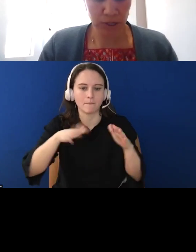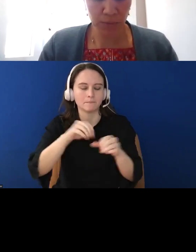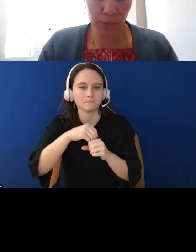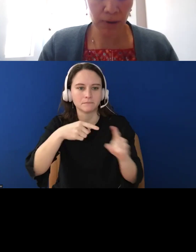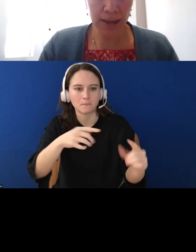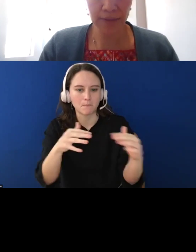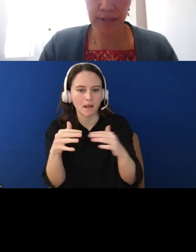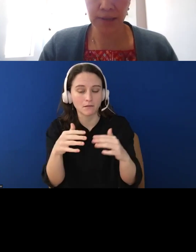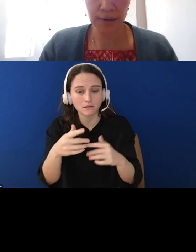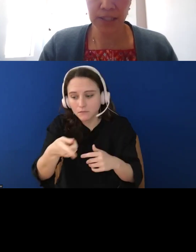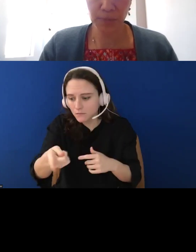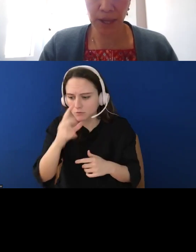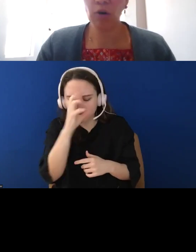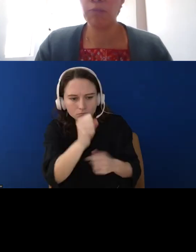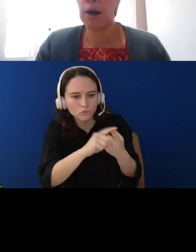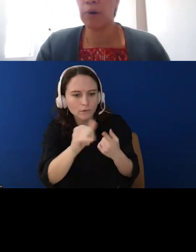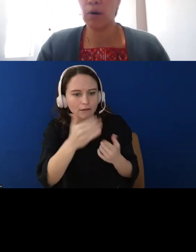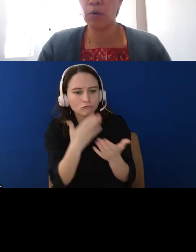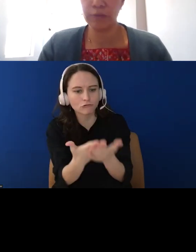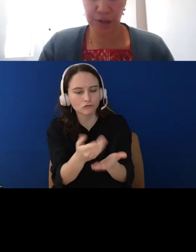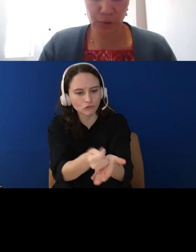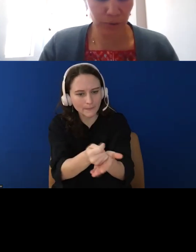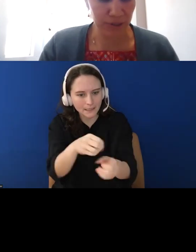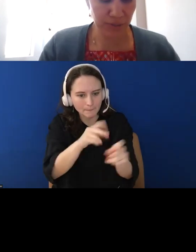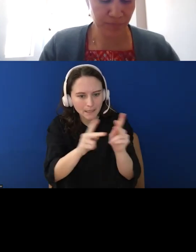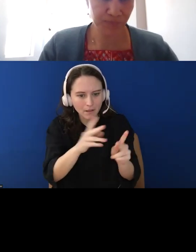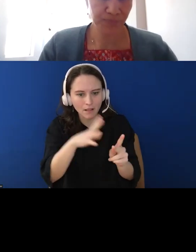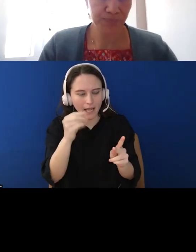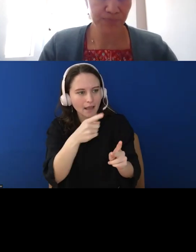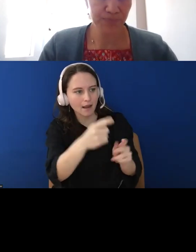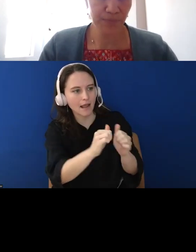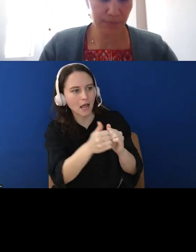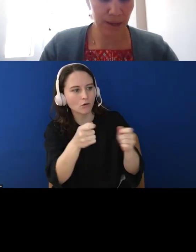treatment towards people and the display of power of their rulers.